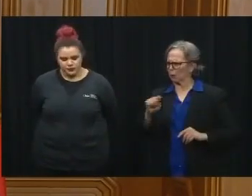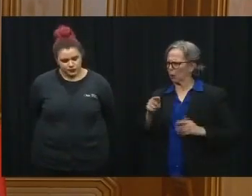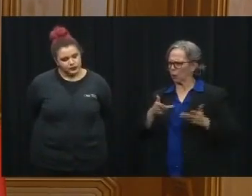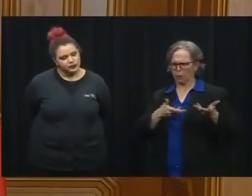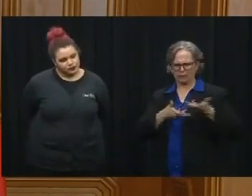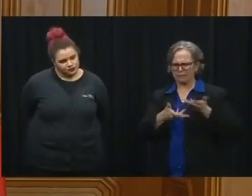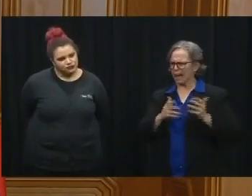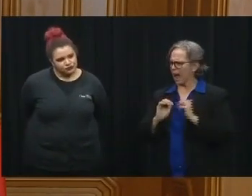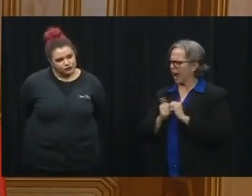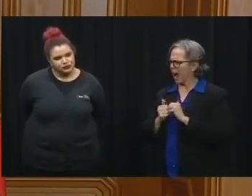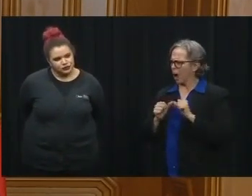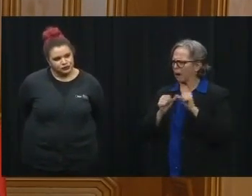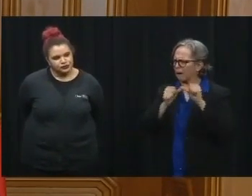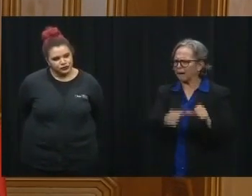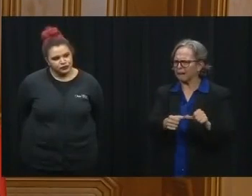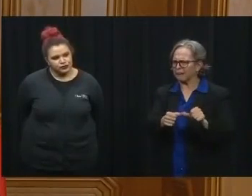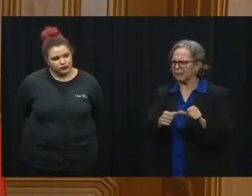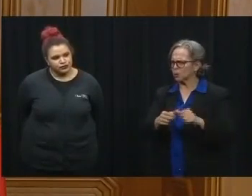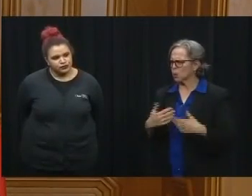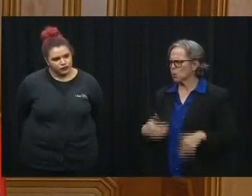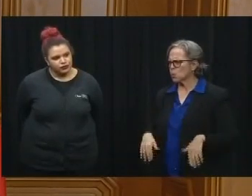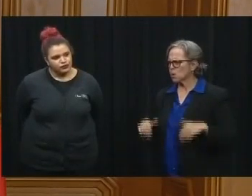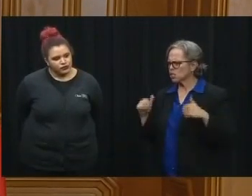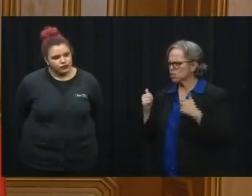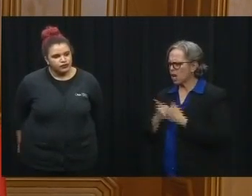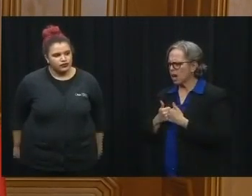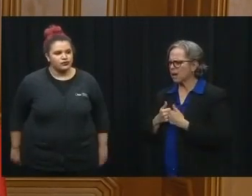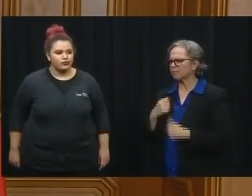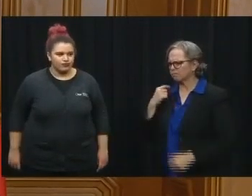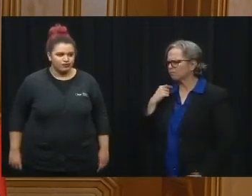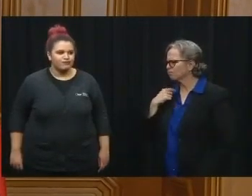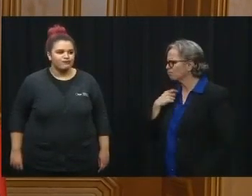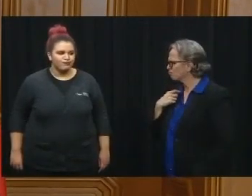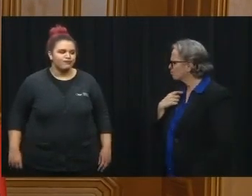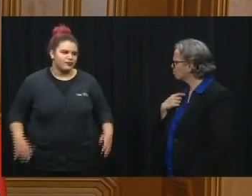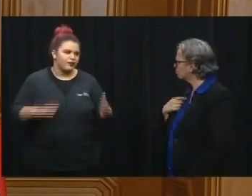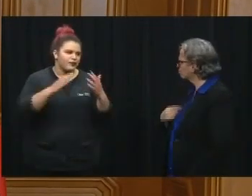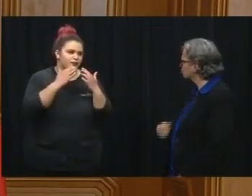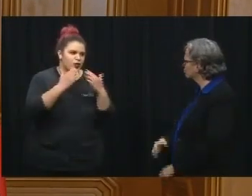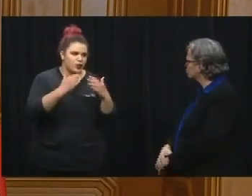a big challenge. Thank you.